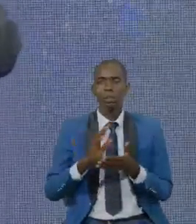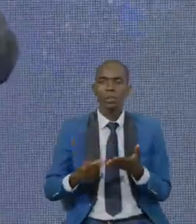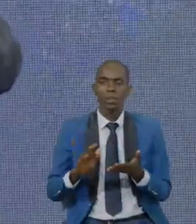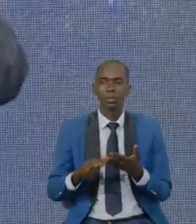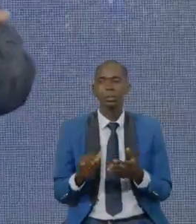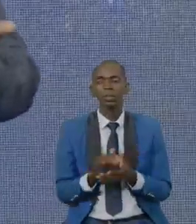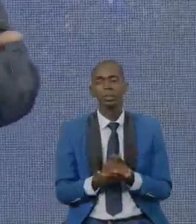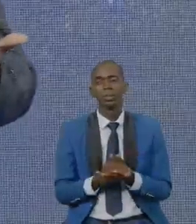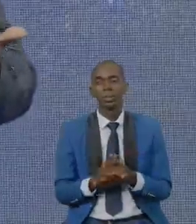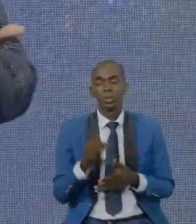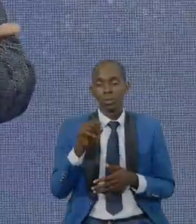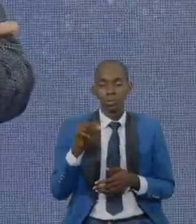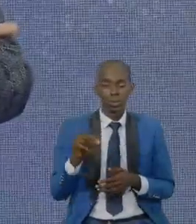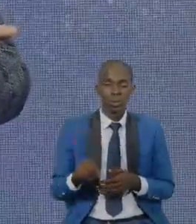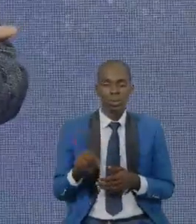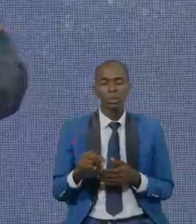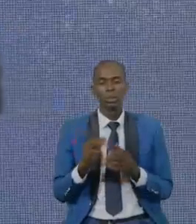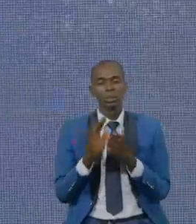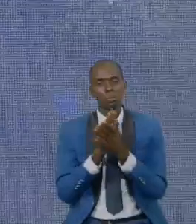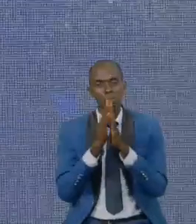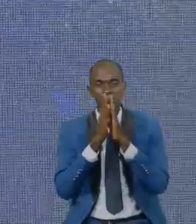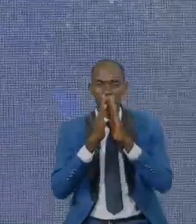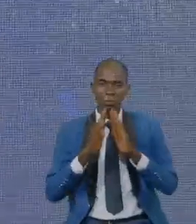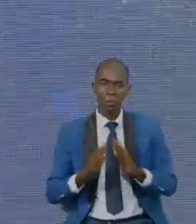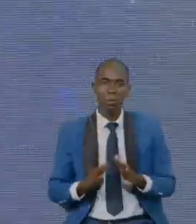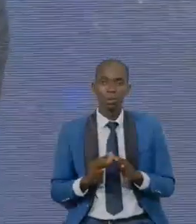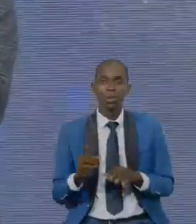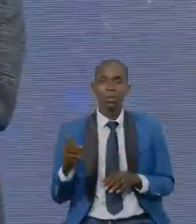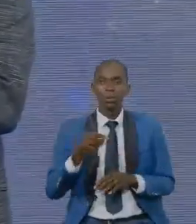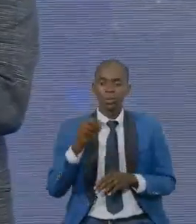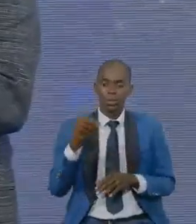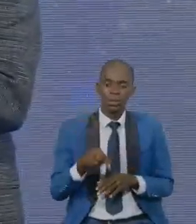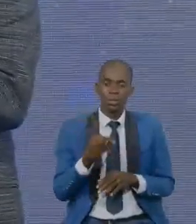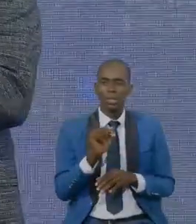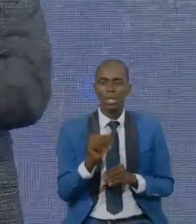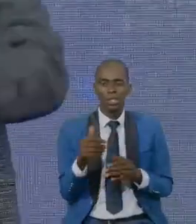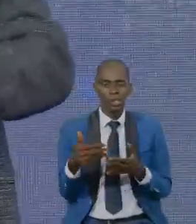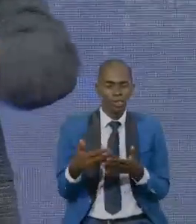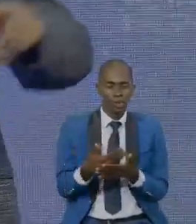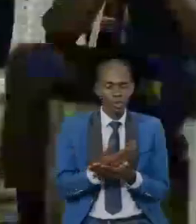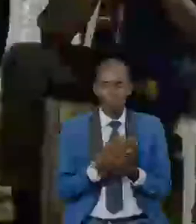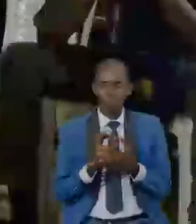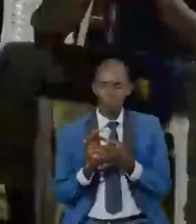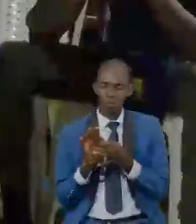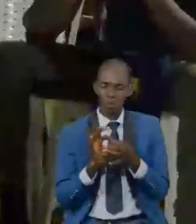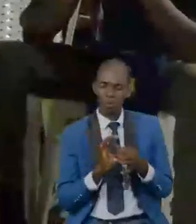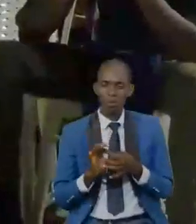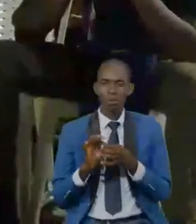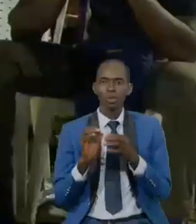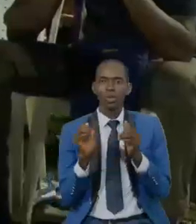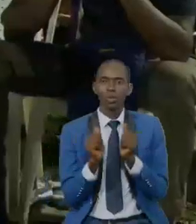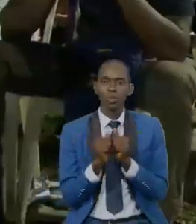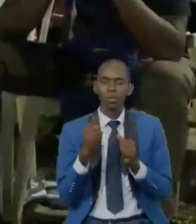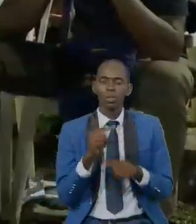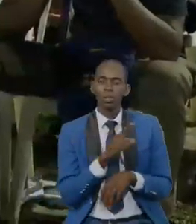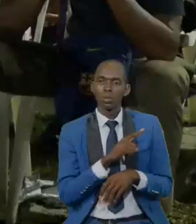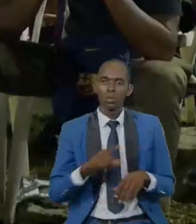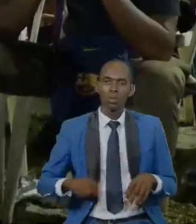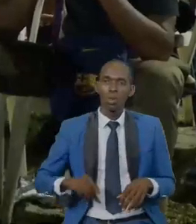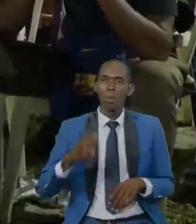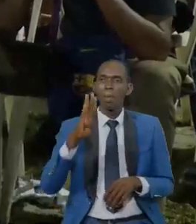need peace. You need a new relationship with the Lord by the Prince of